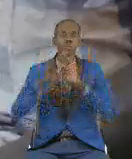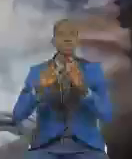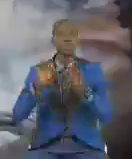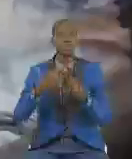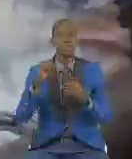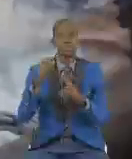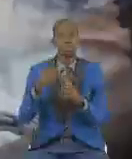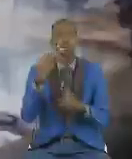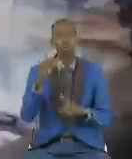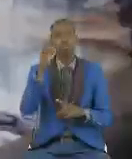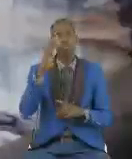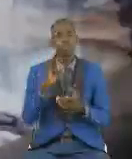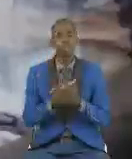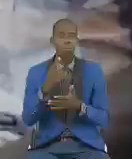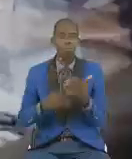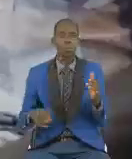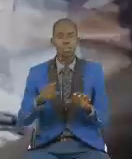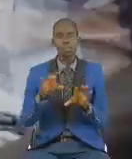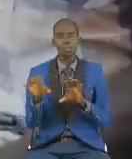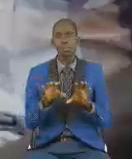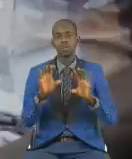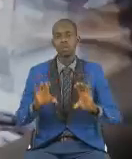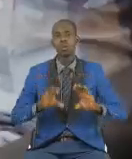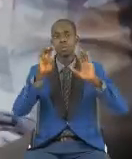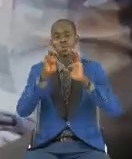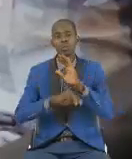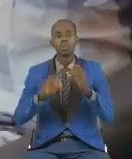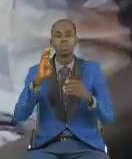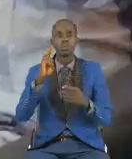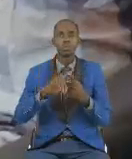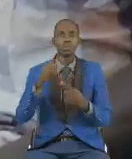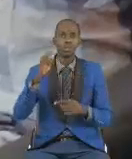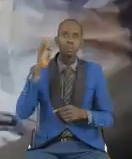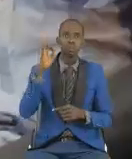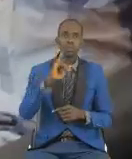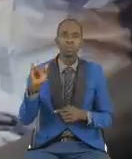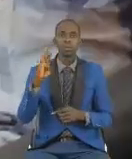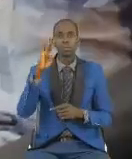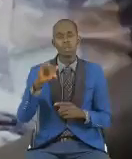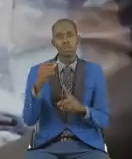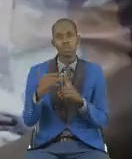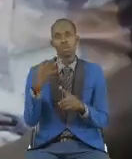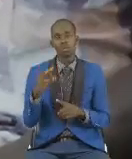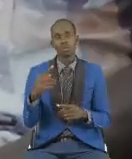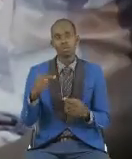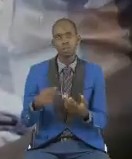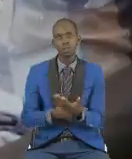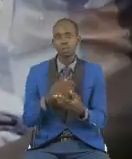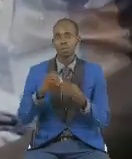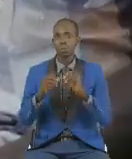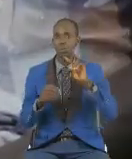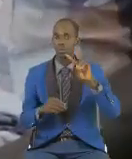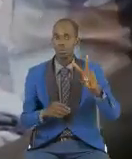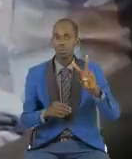did. Commitment to the preaching of the word of the gospel. Number two, courage while